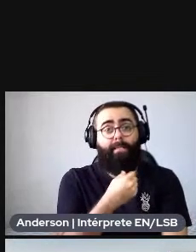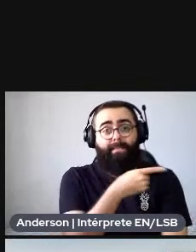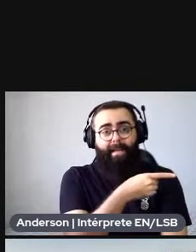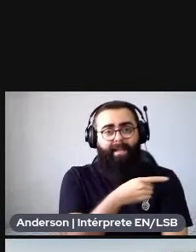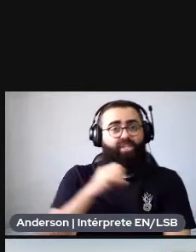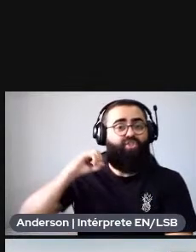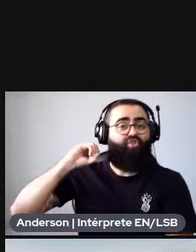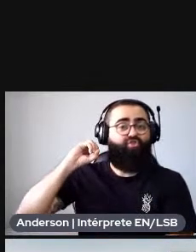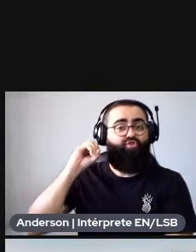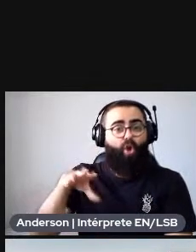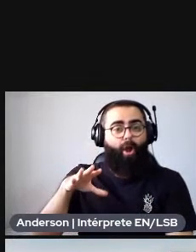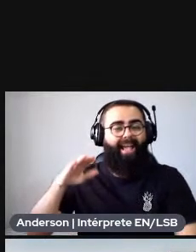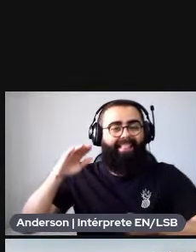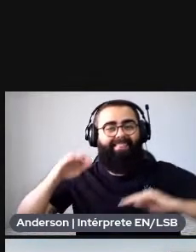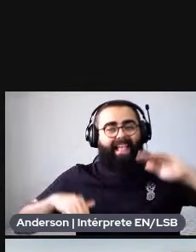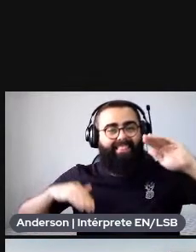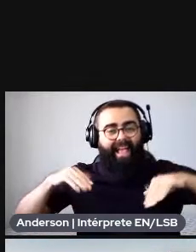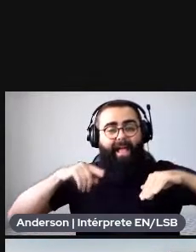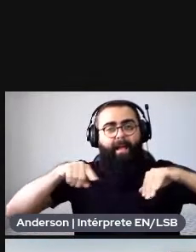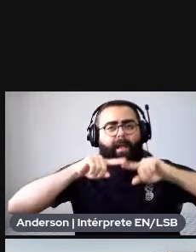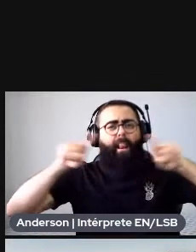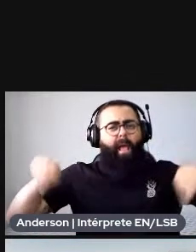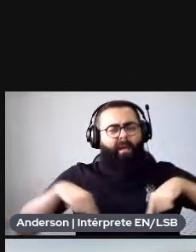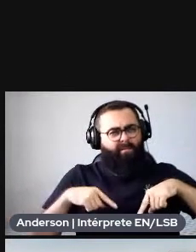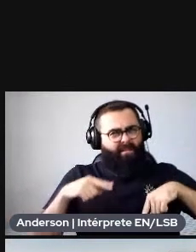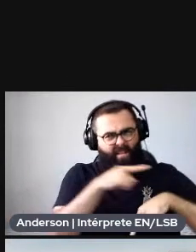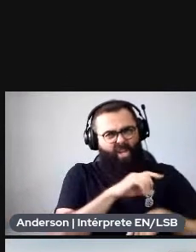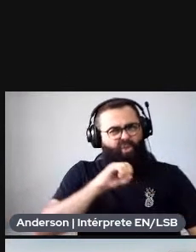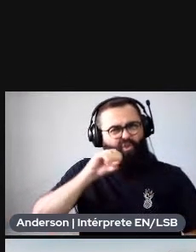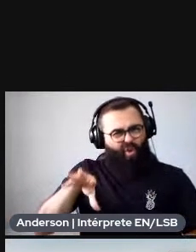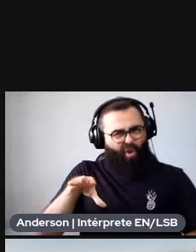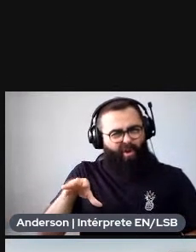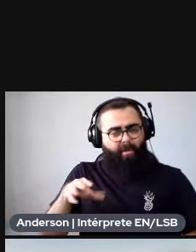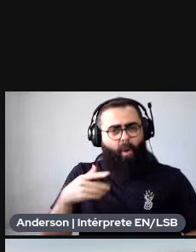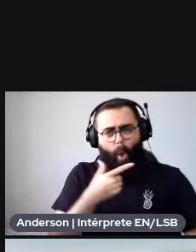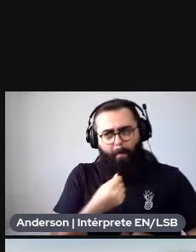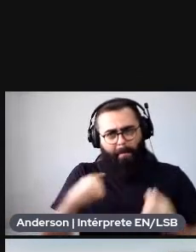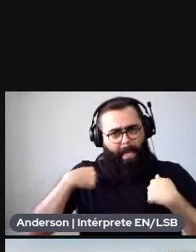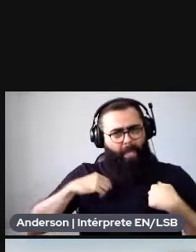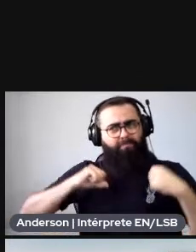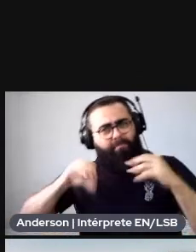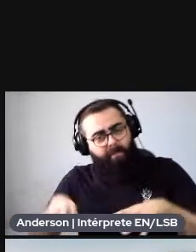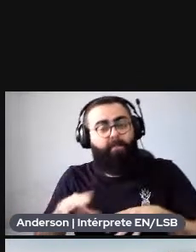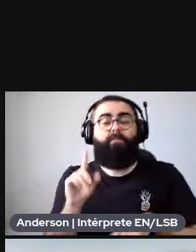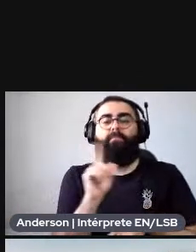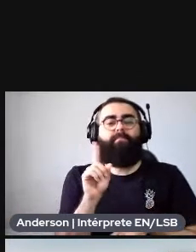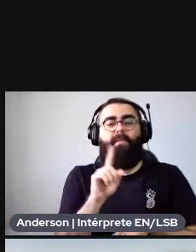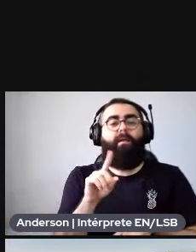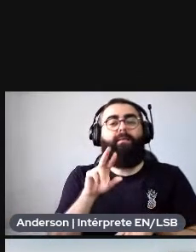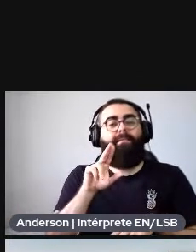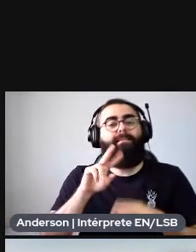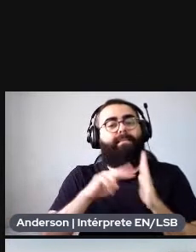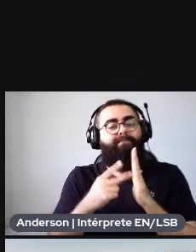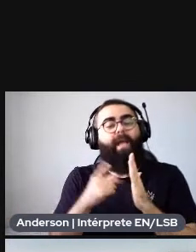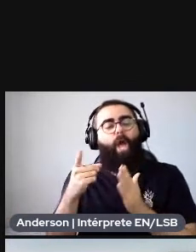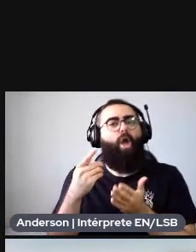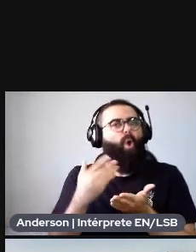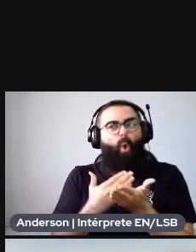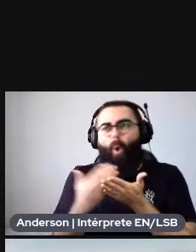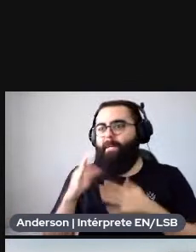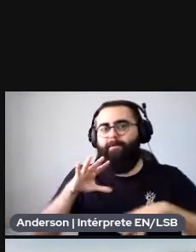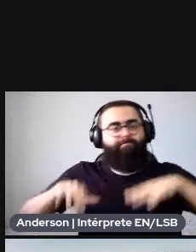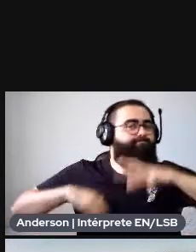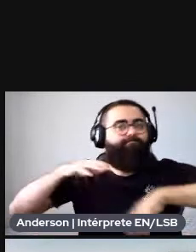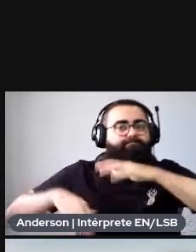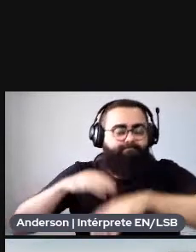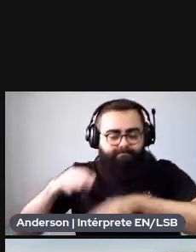lake. So we do have the concrete launching in the lake, but we also have the infinitive in order to start to